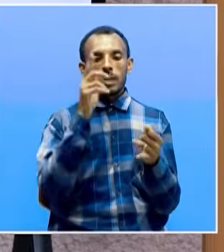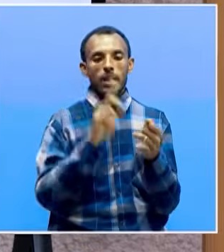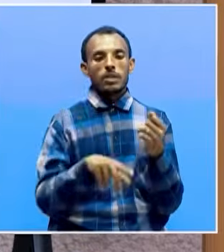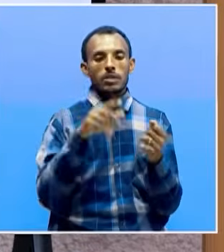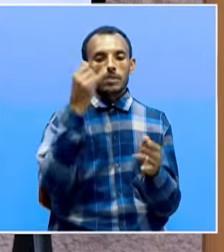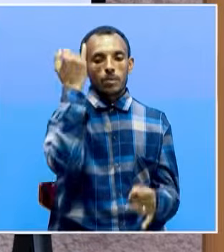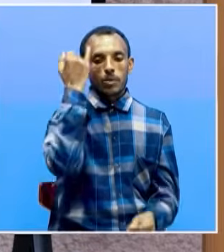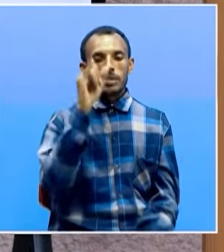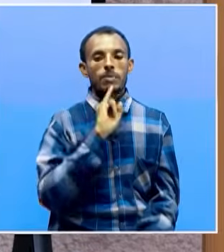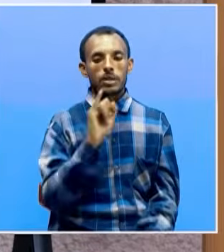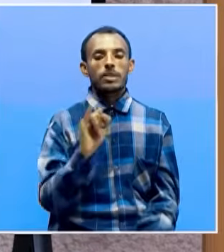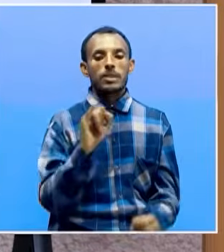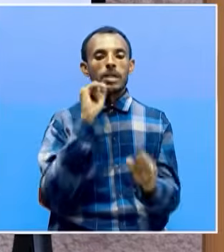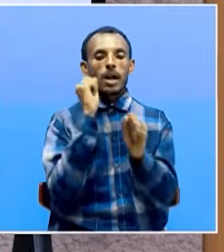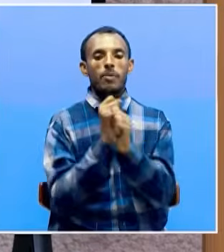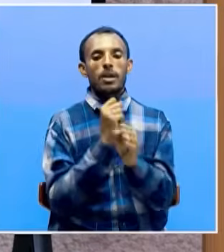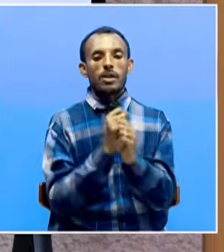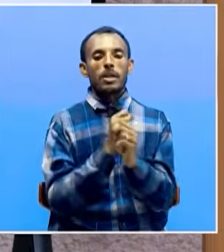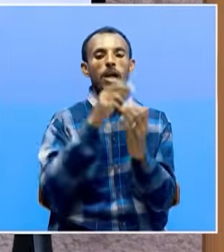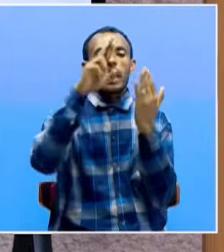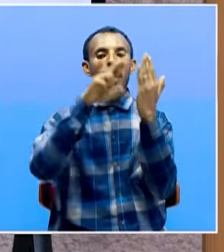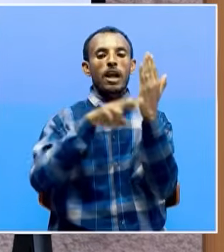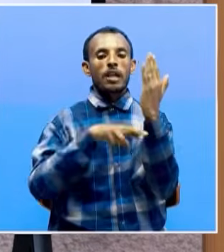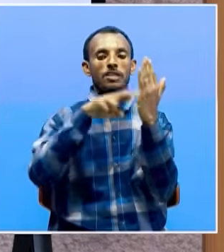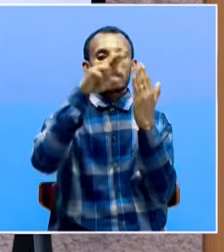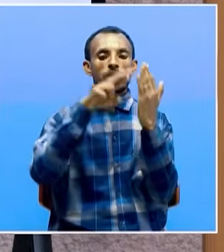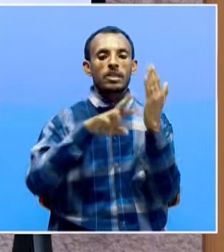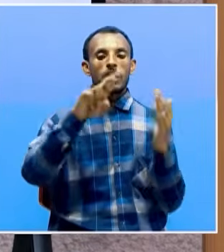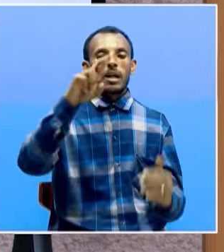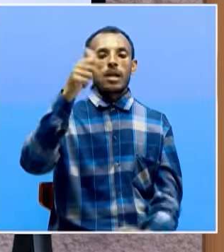concept is calculating range of a data set. Range.